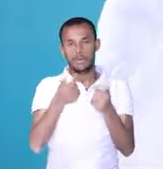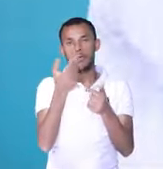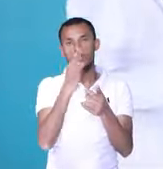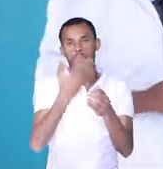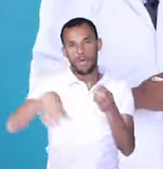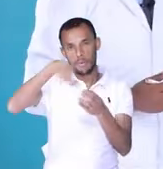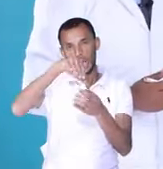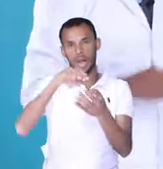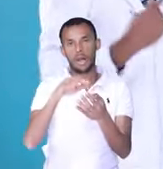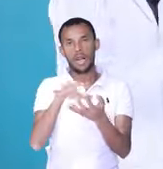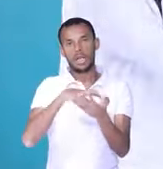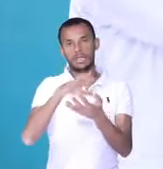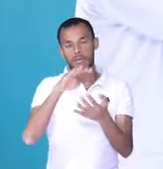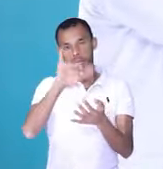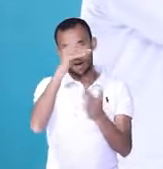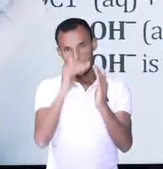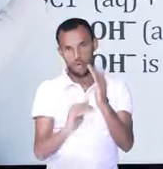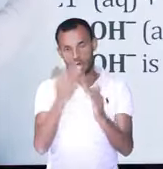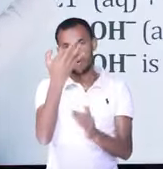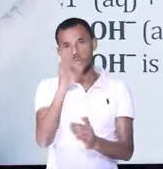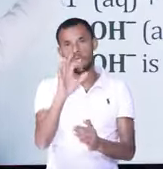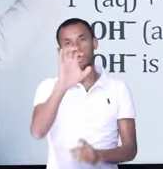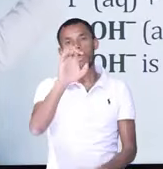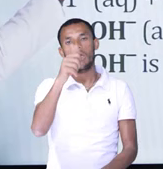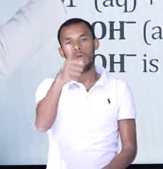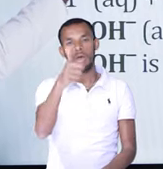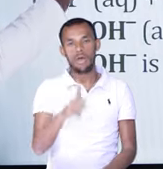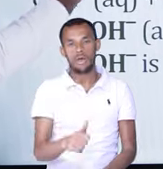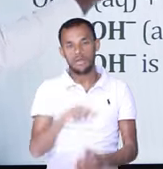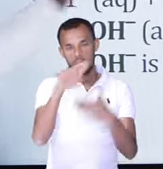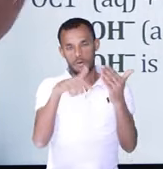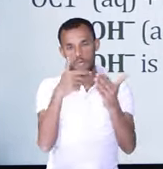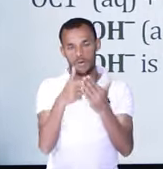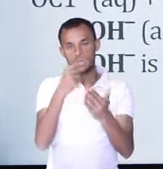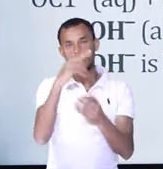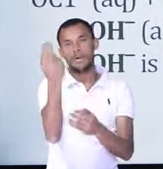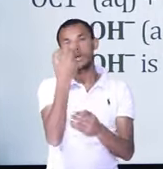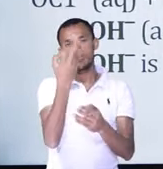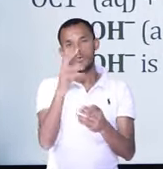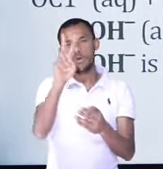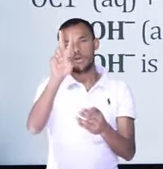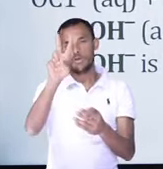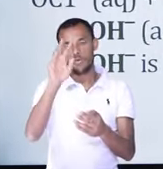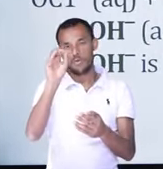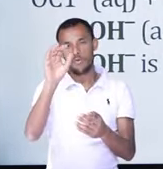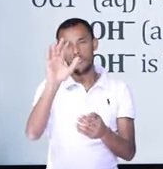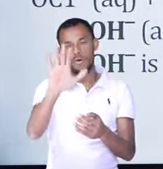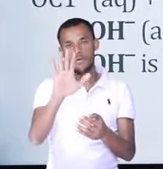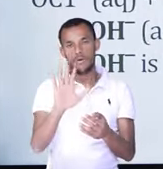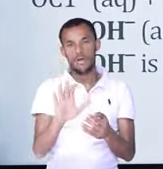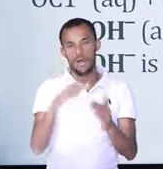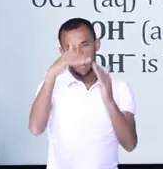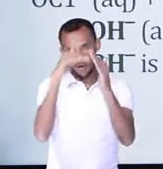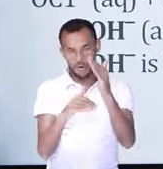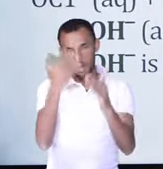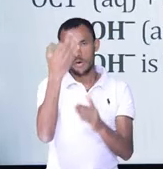of chemical reaction by lowering of EA. Therefore, the purpose of V2O5 or vanadium pentaoxide is